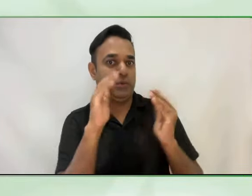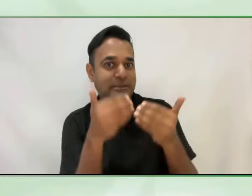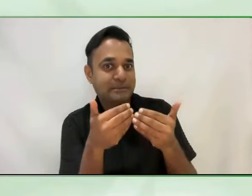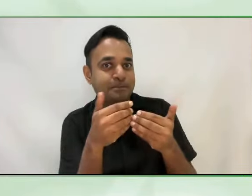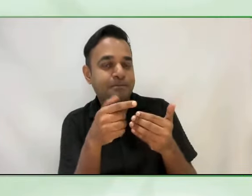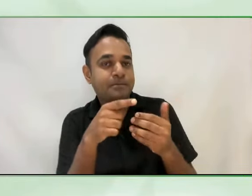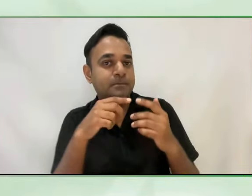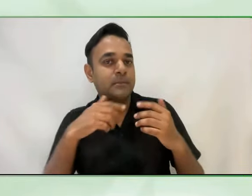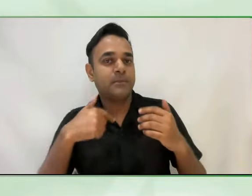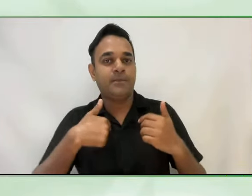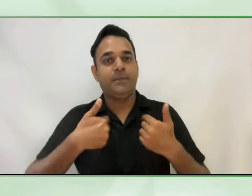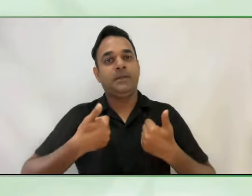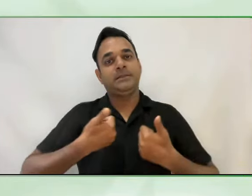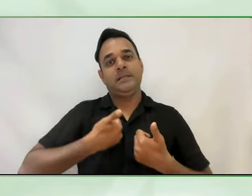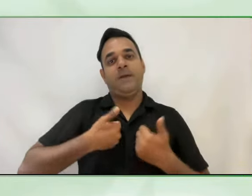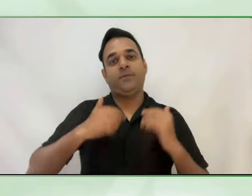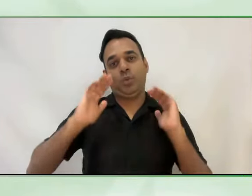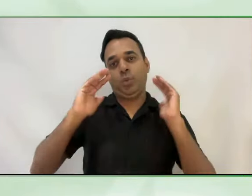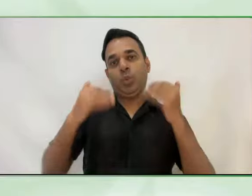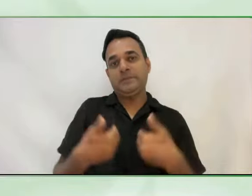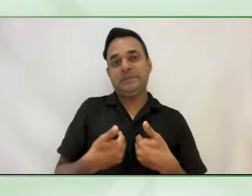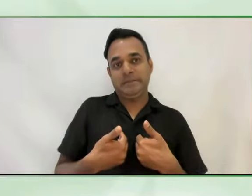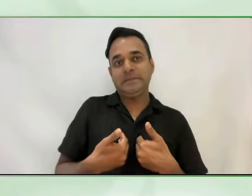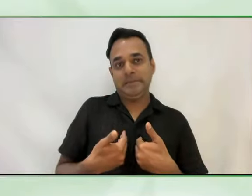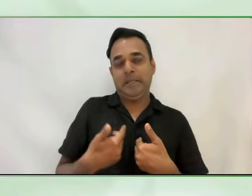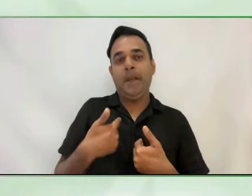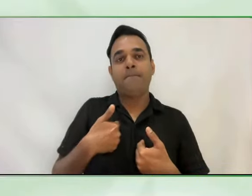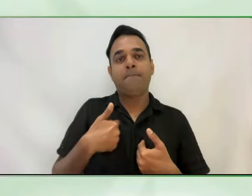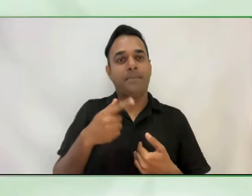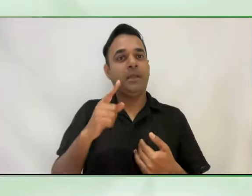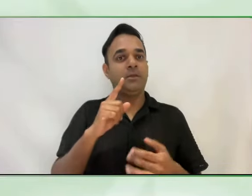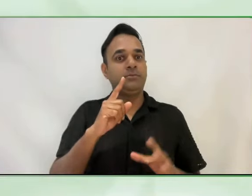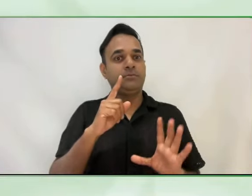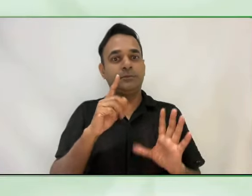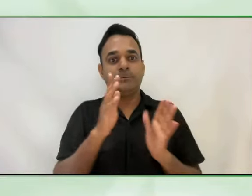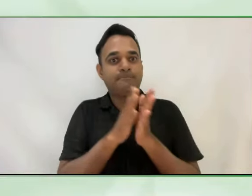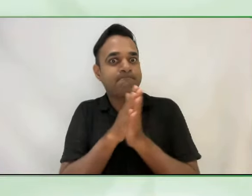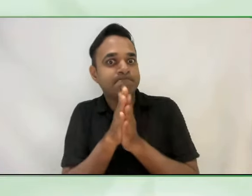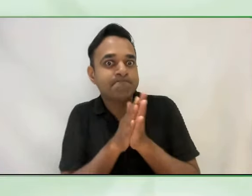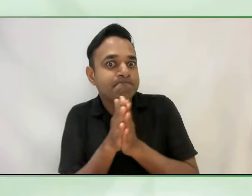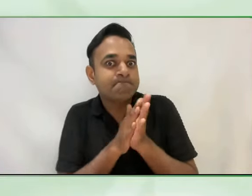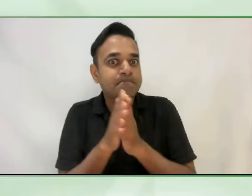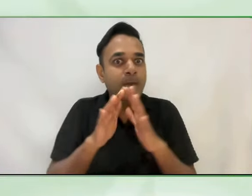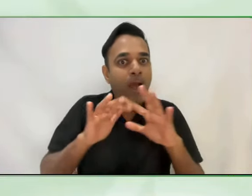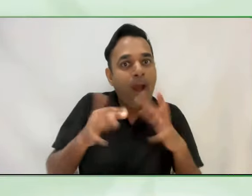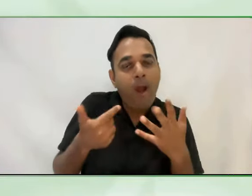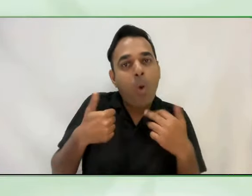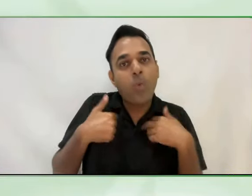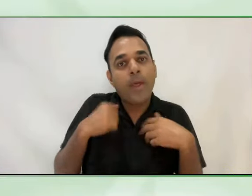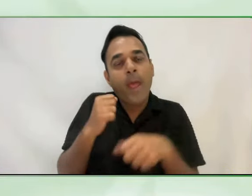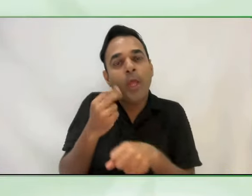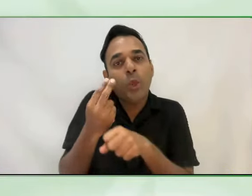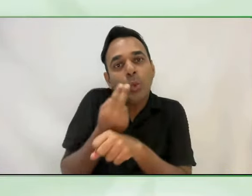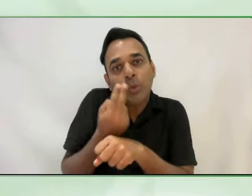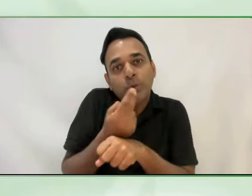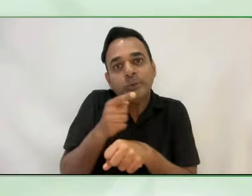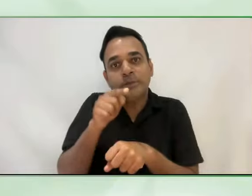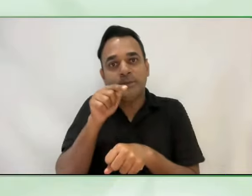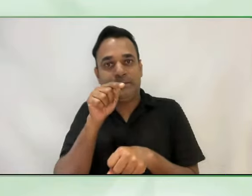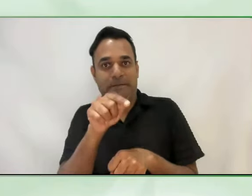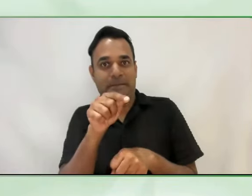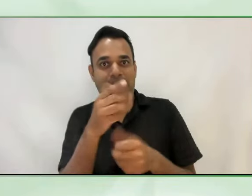working on things like autism policy. So that's what made me so excited to join Autistica and try and join all of that